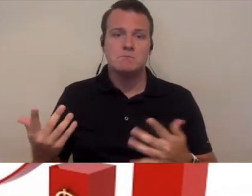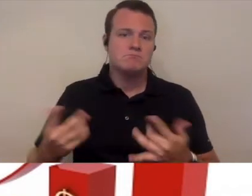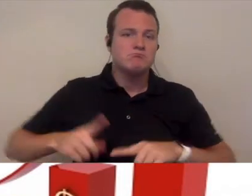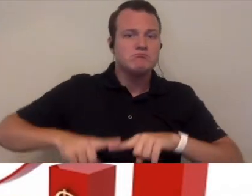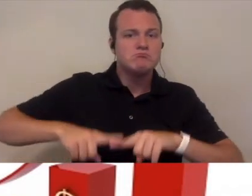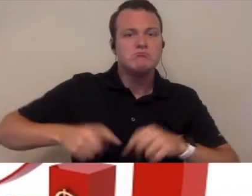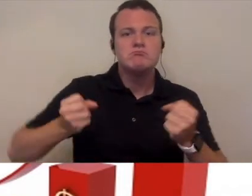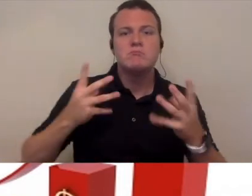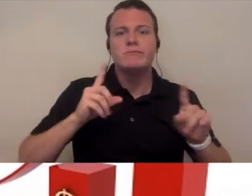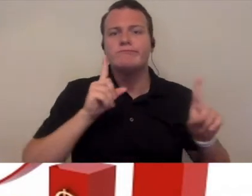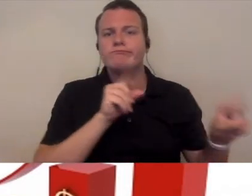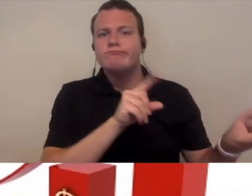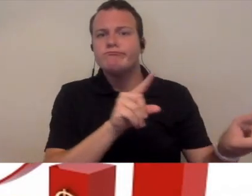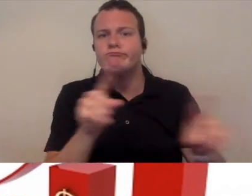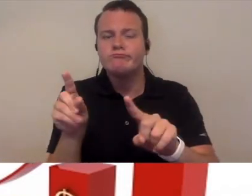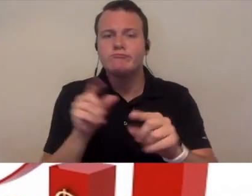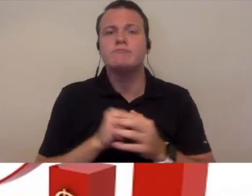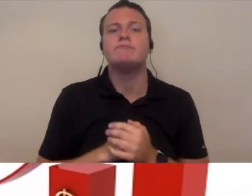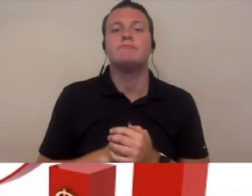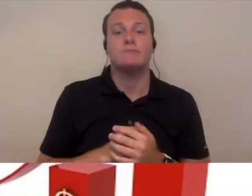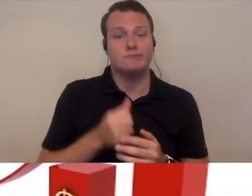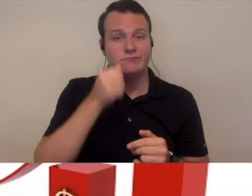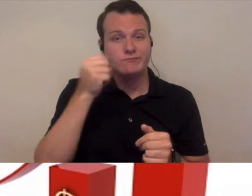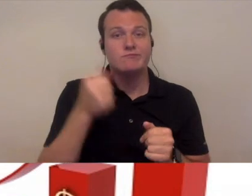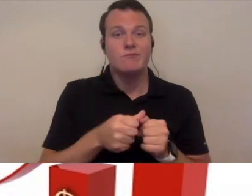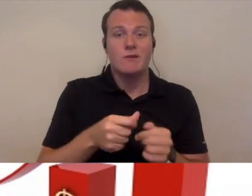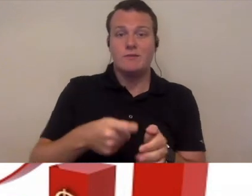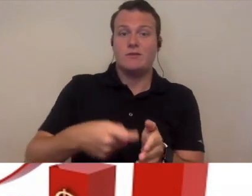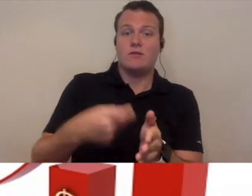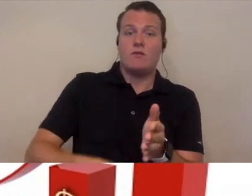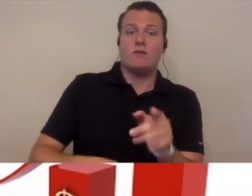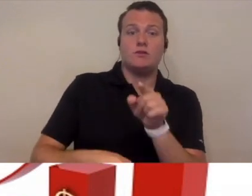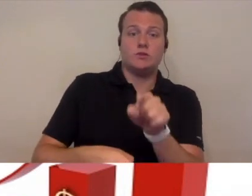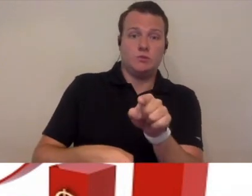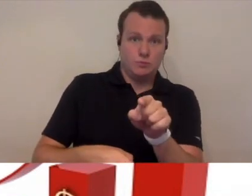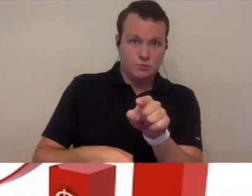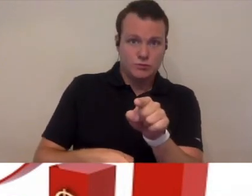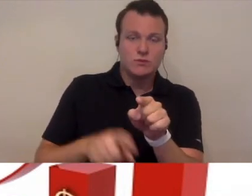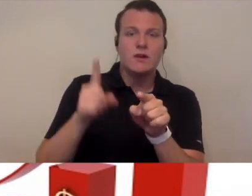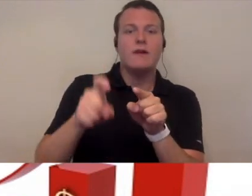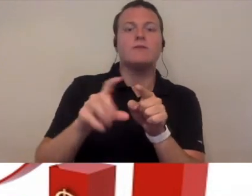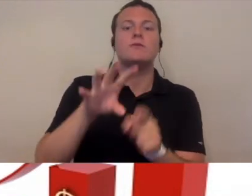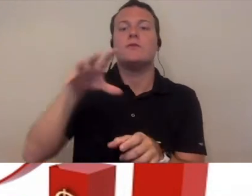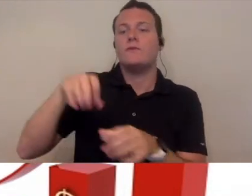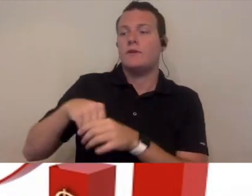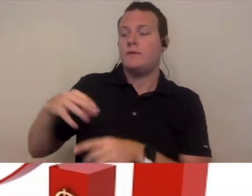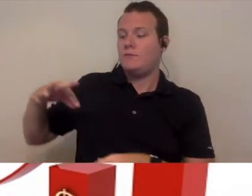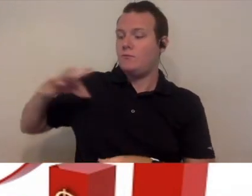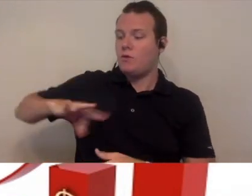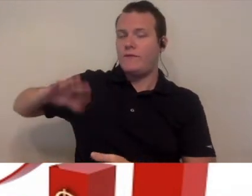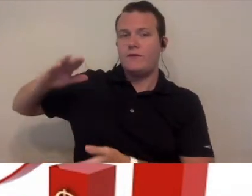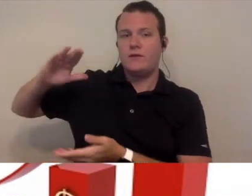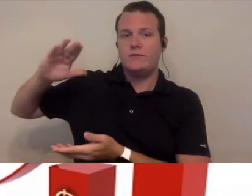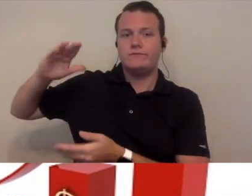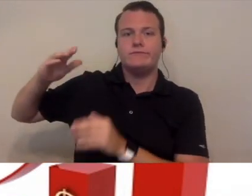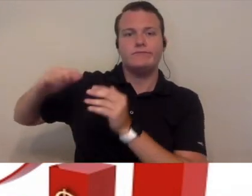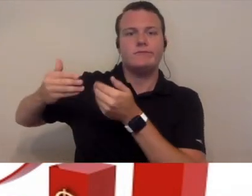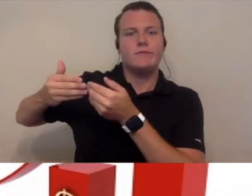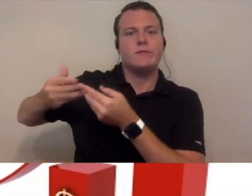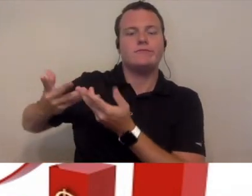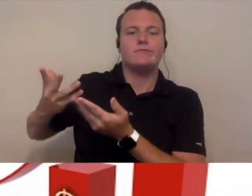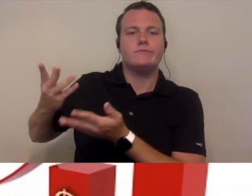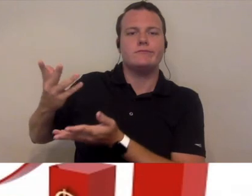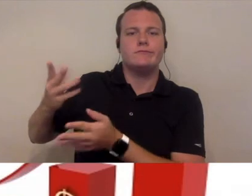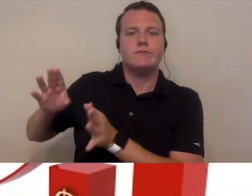many visits you're going to make, remember that is a cost you need to add into your profit and loss. But